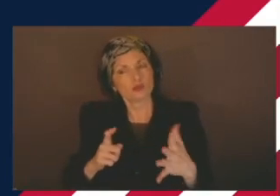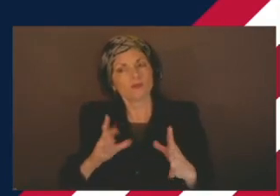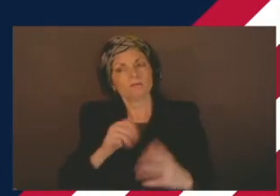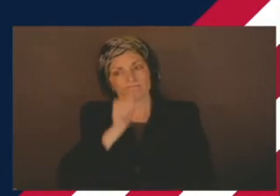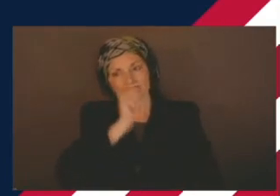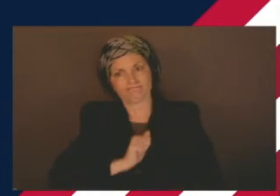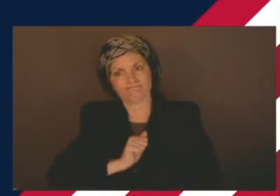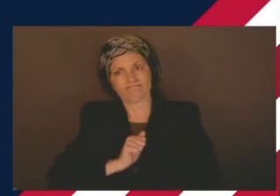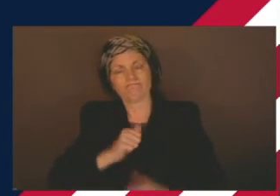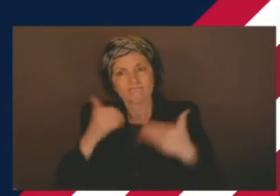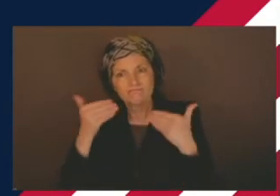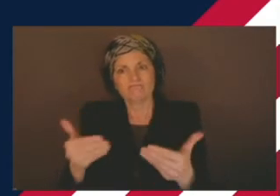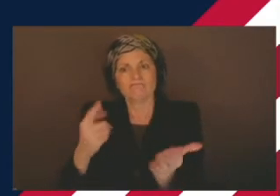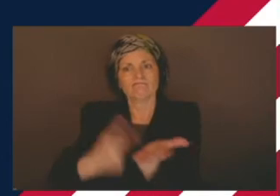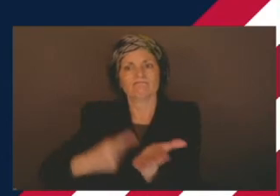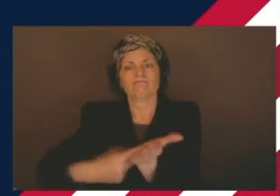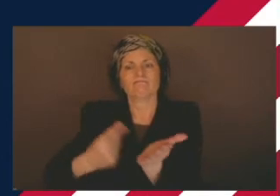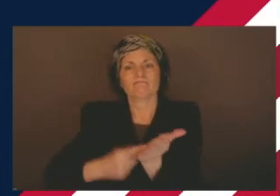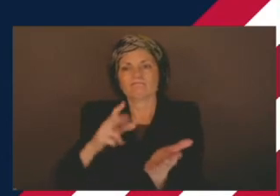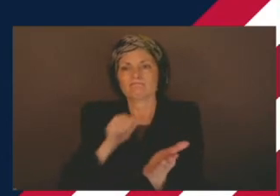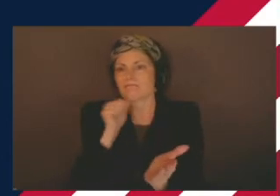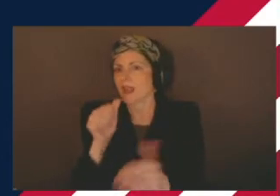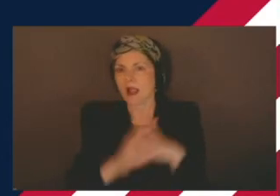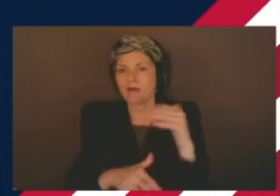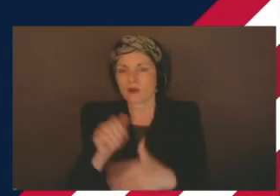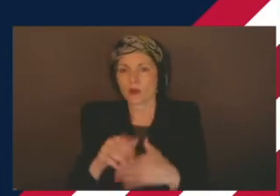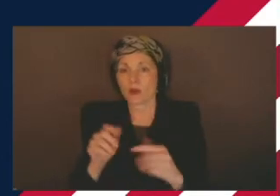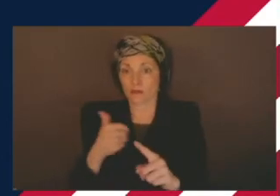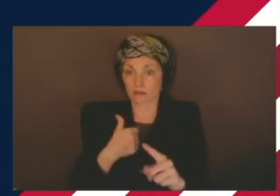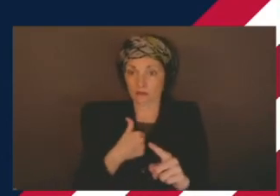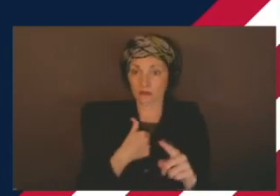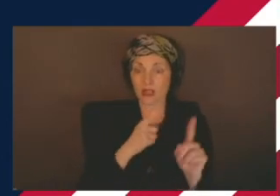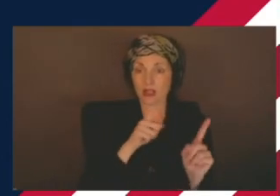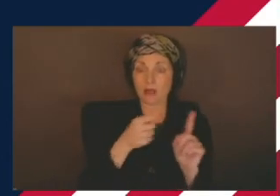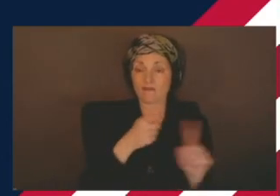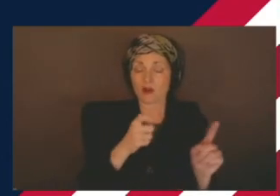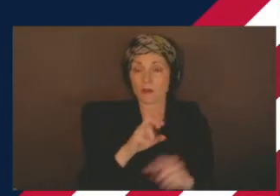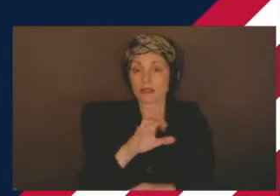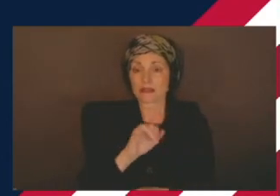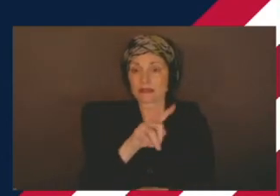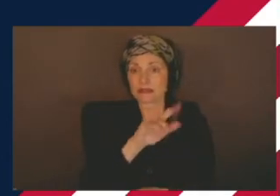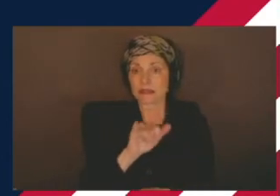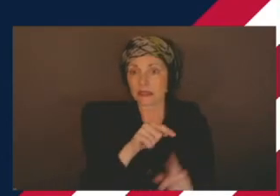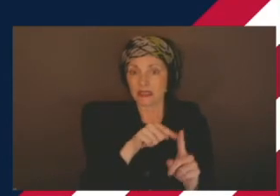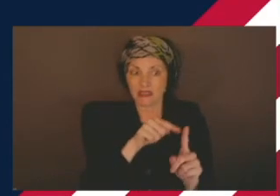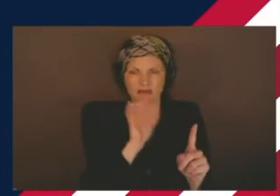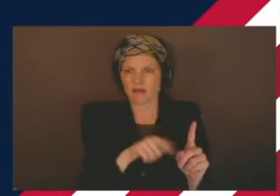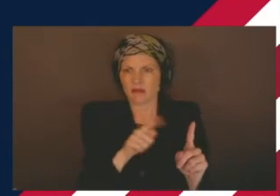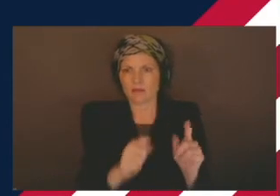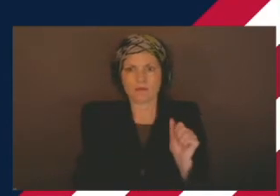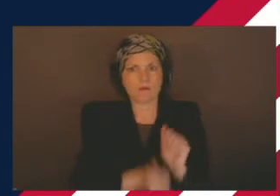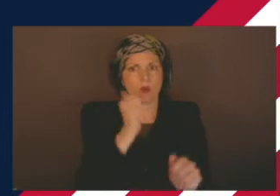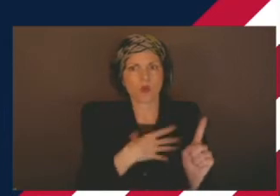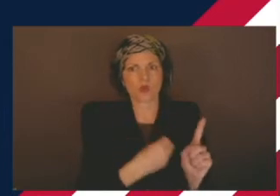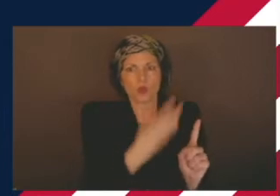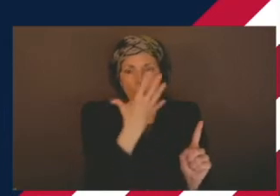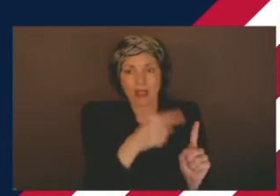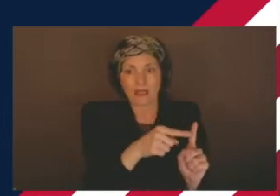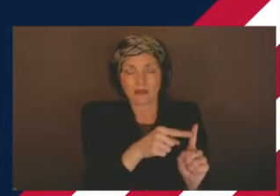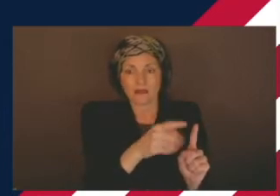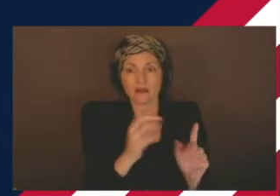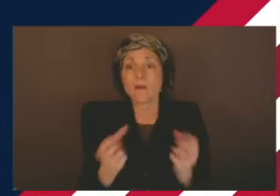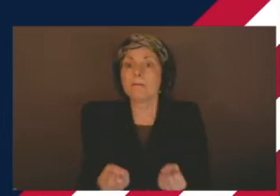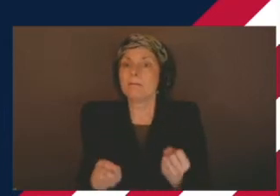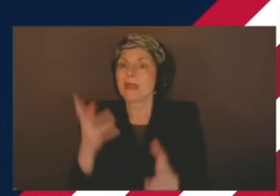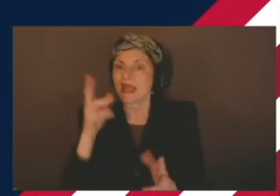like Parkland, where it's predominantly white, affluent community, we saw a lot of students speaking up that didn't look like me. And my